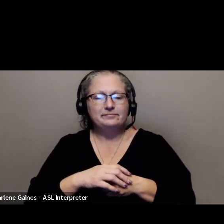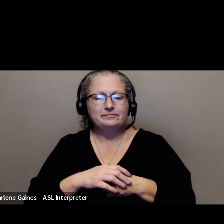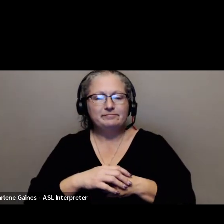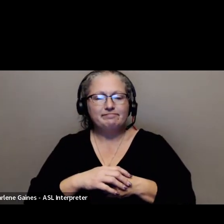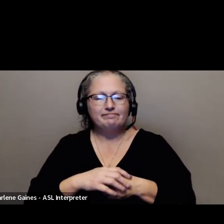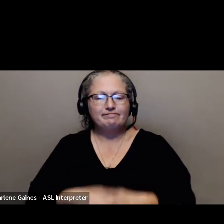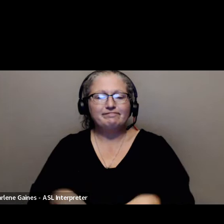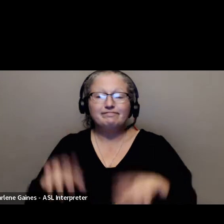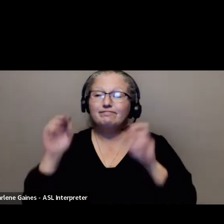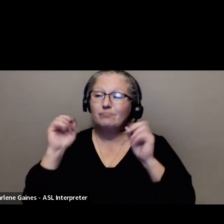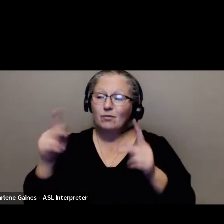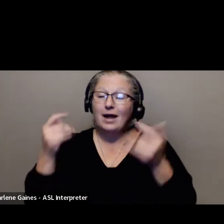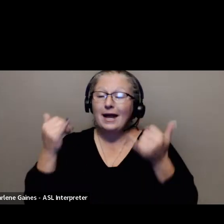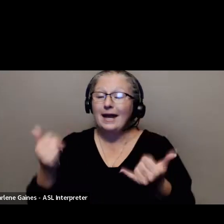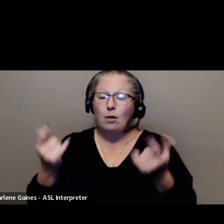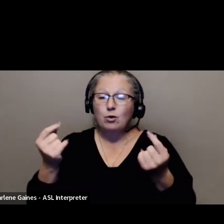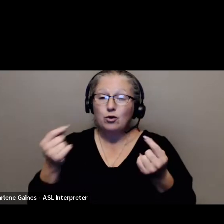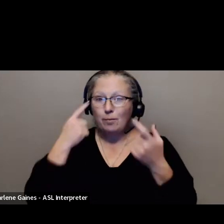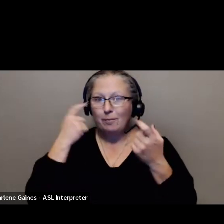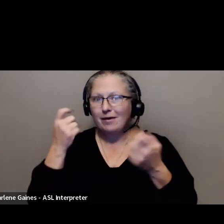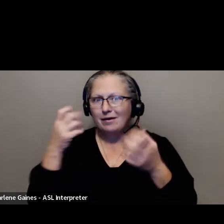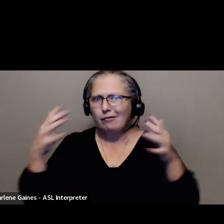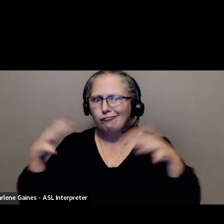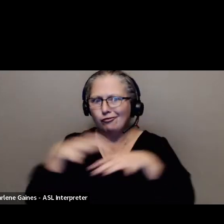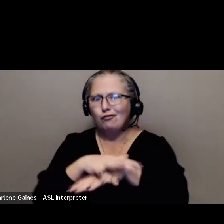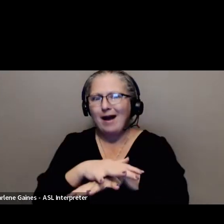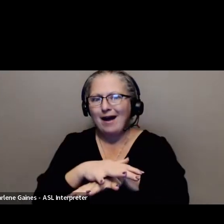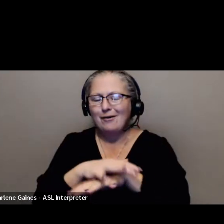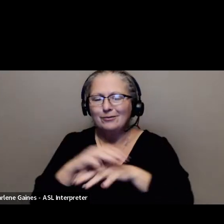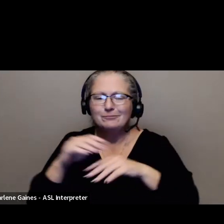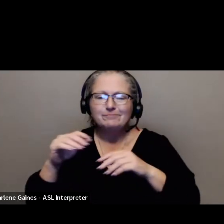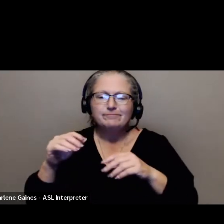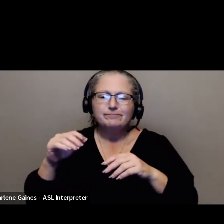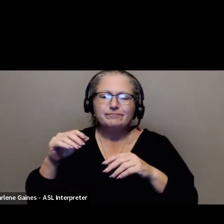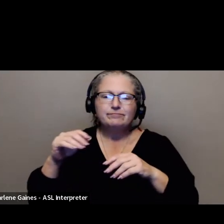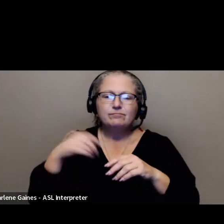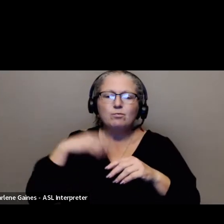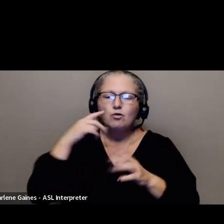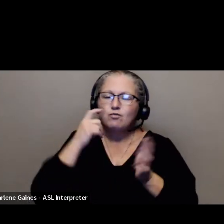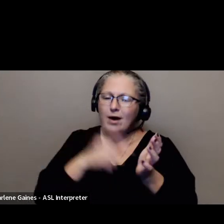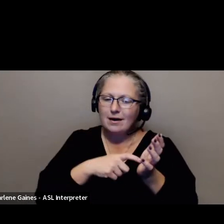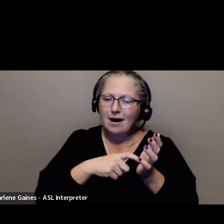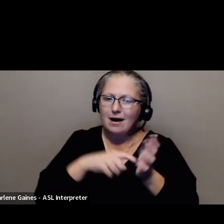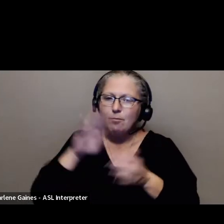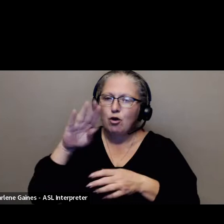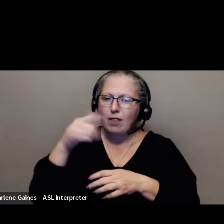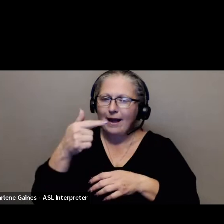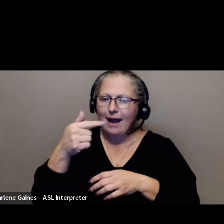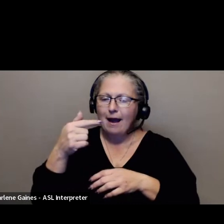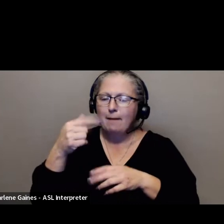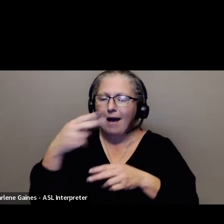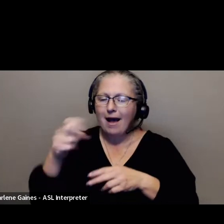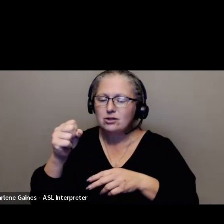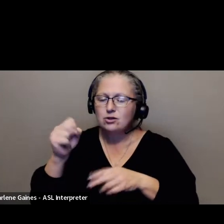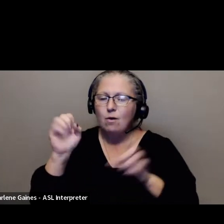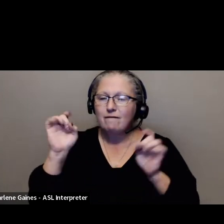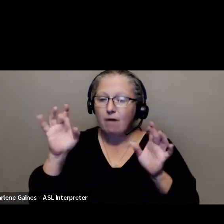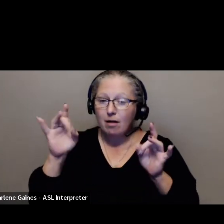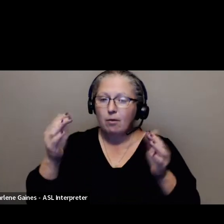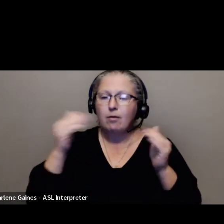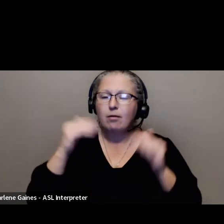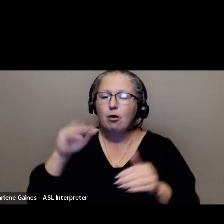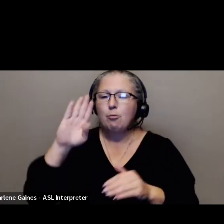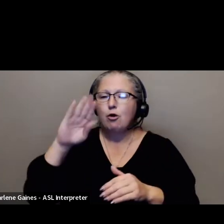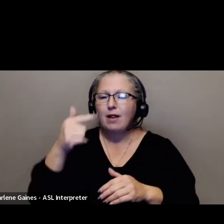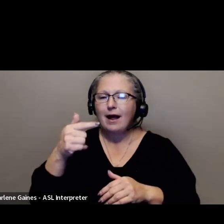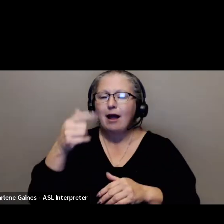Okay, so what we're gonna do, because it's pretty crowded in here tonight, we're gonna recognize Burlingame High School volleyball next, and then Burlingame High School cross country.